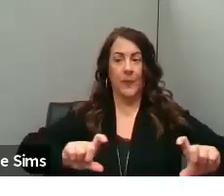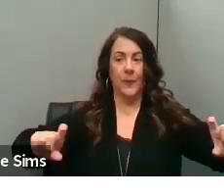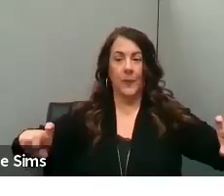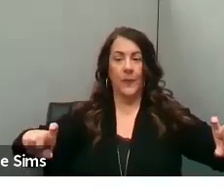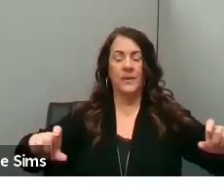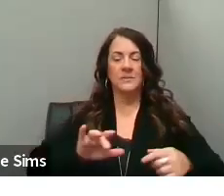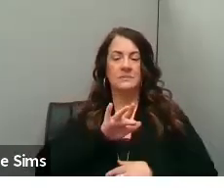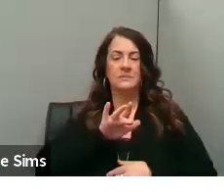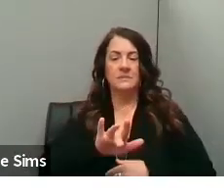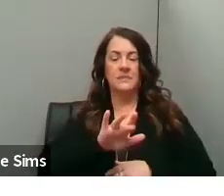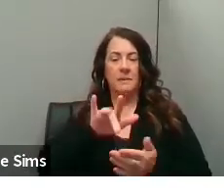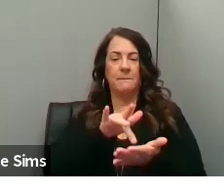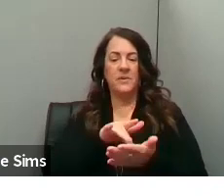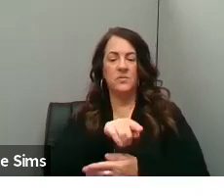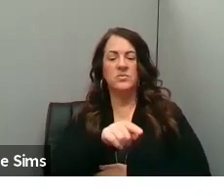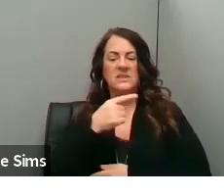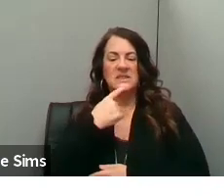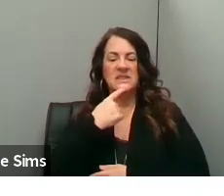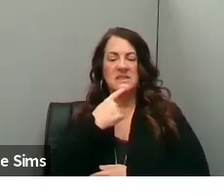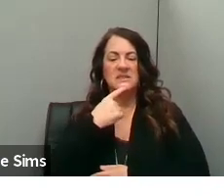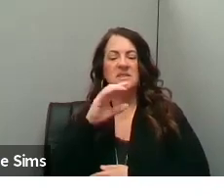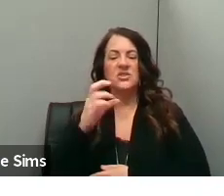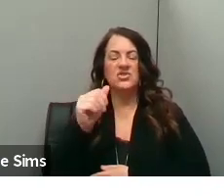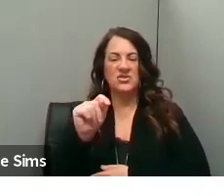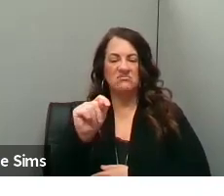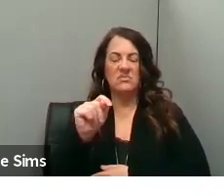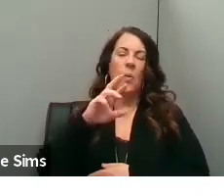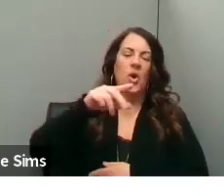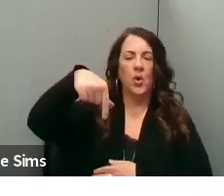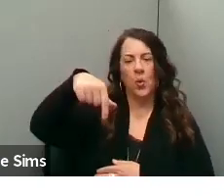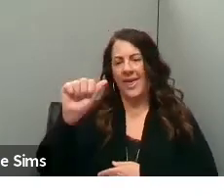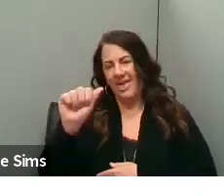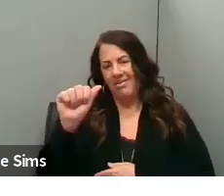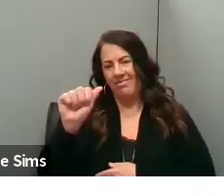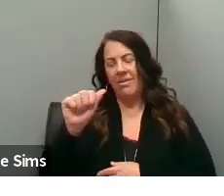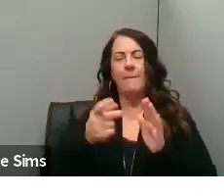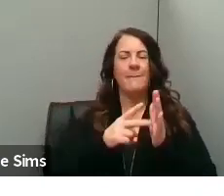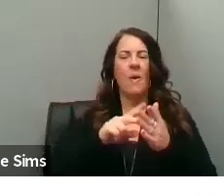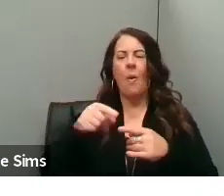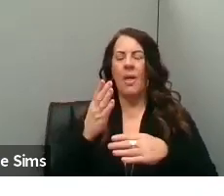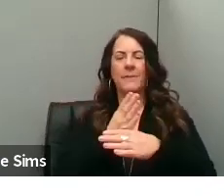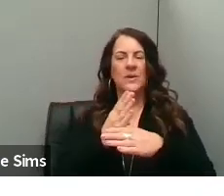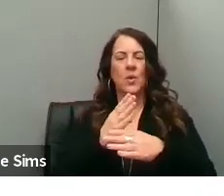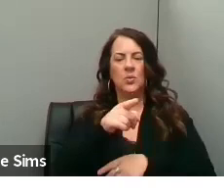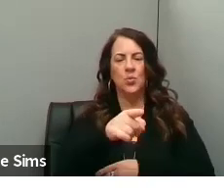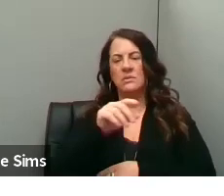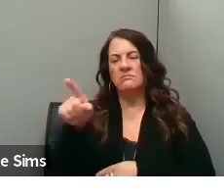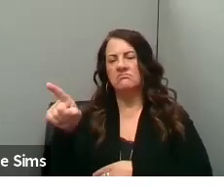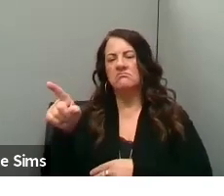bottom of your screen. Only you and the facilitators will be able to see questions you include in the Q&A.